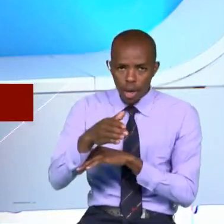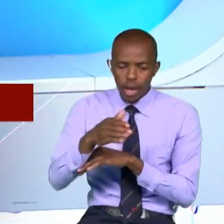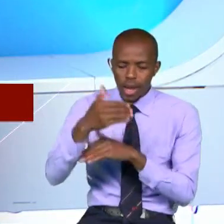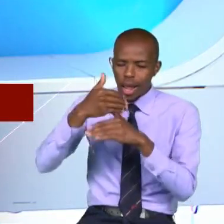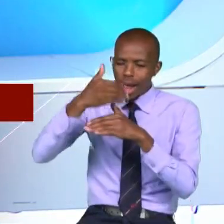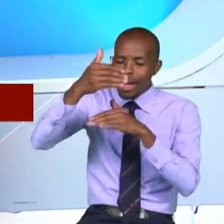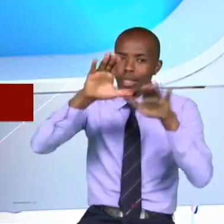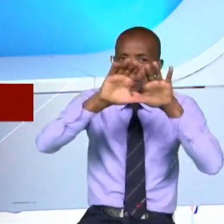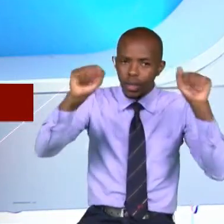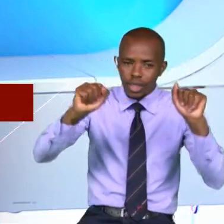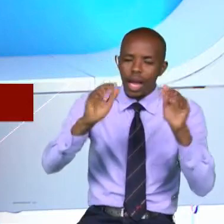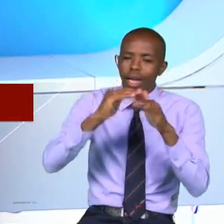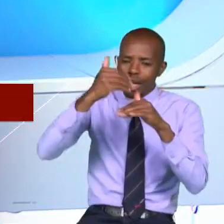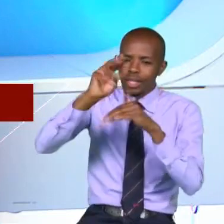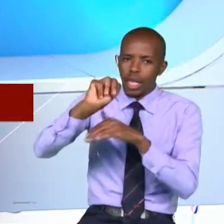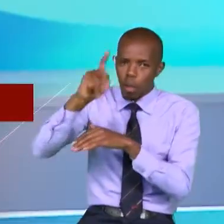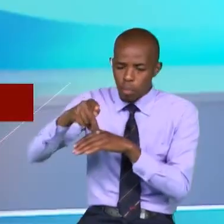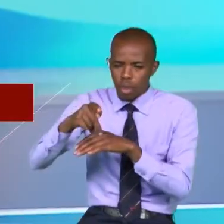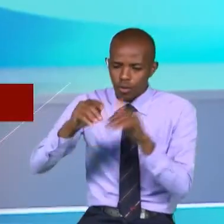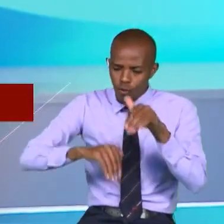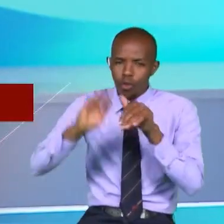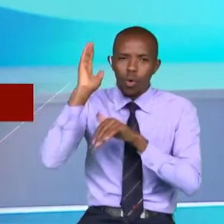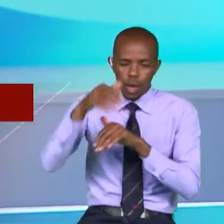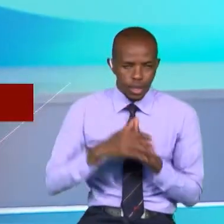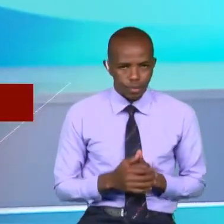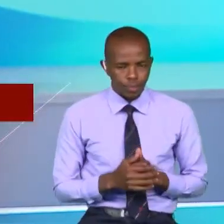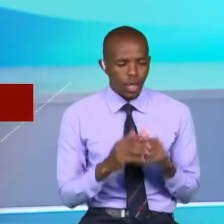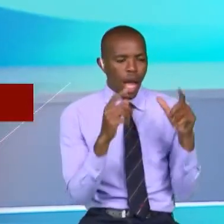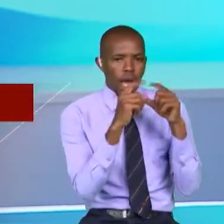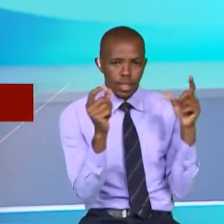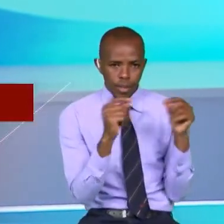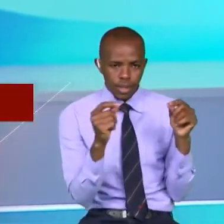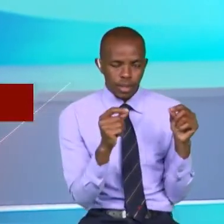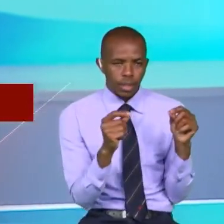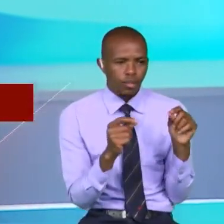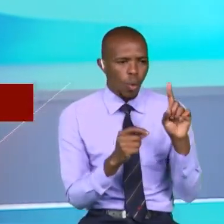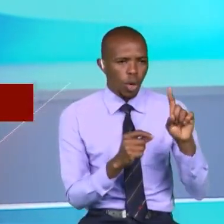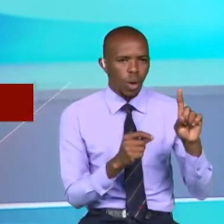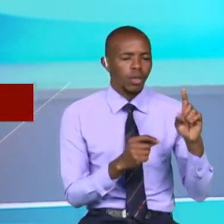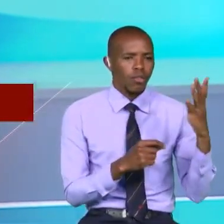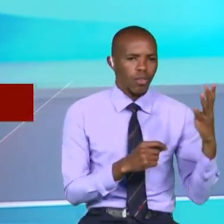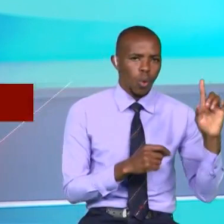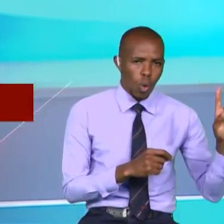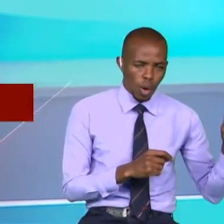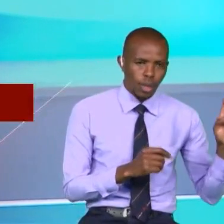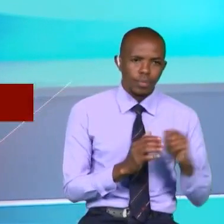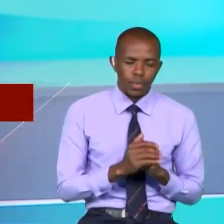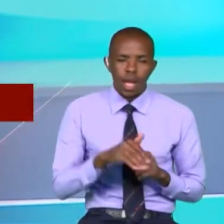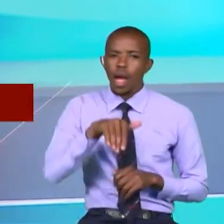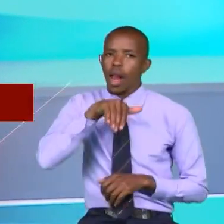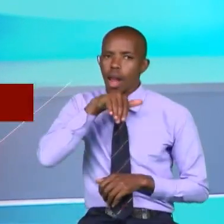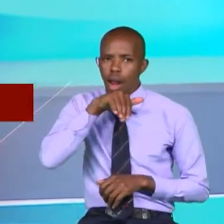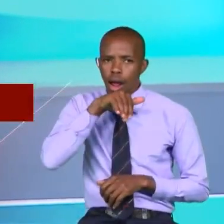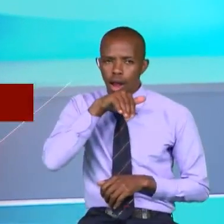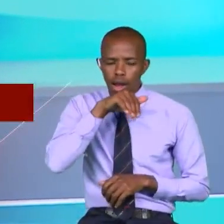next president and the next members of parliament will take. A few SMSs coming in through 111-444-111. Bwana Robert Raila